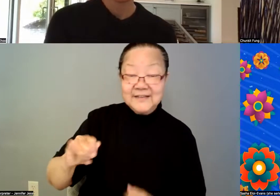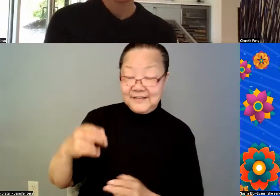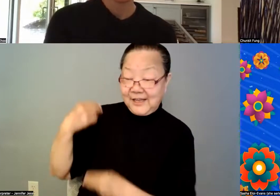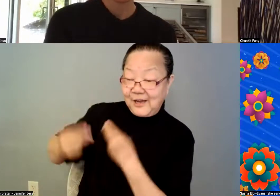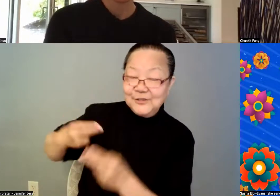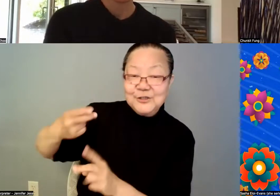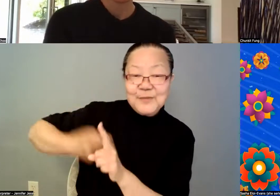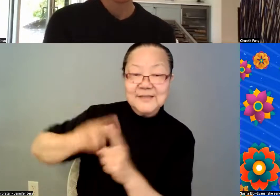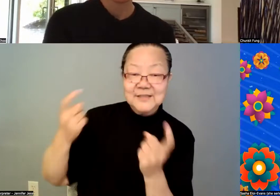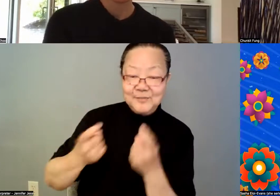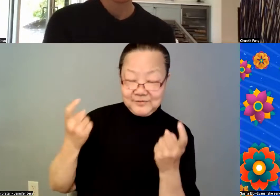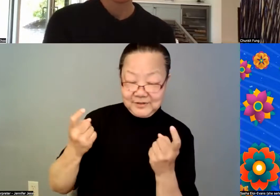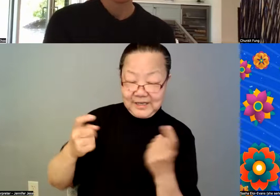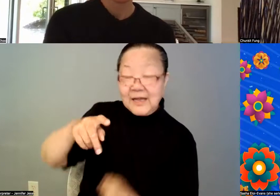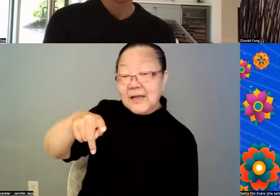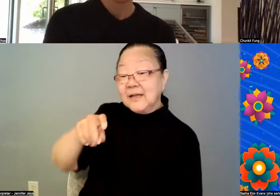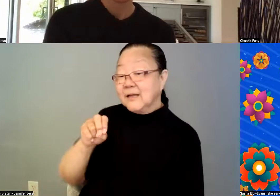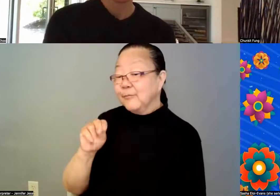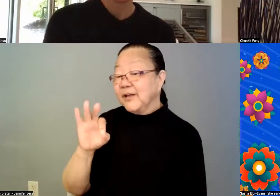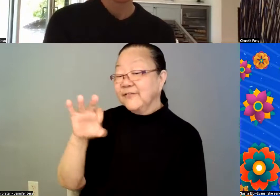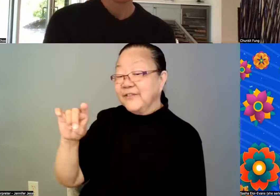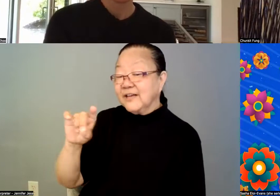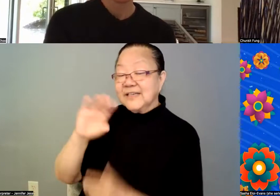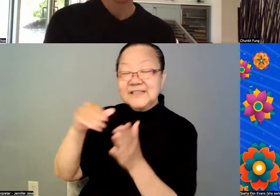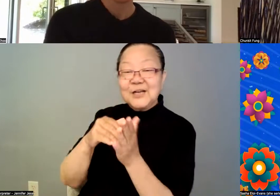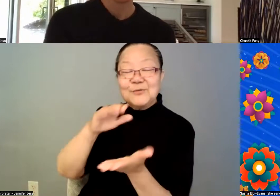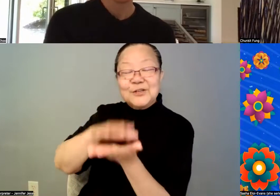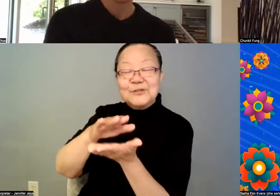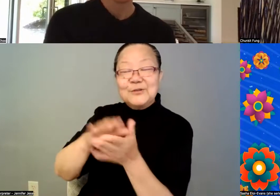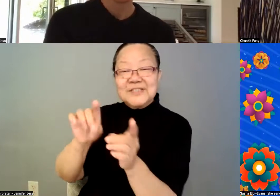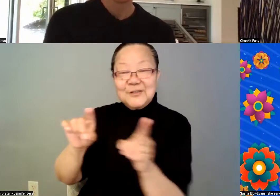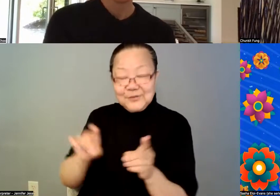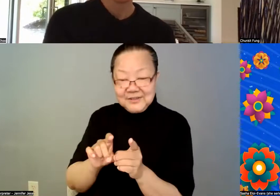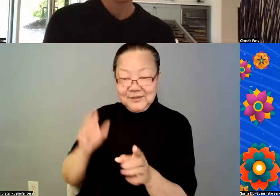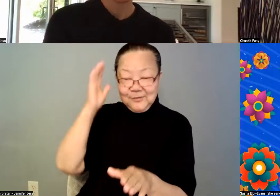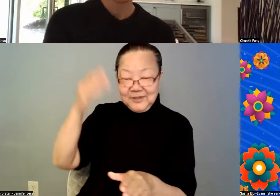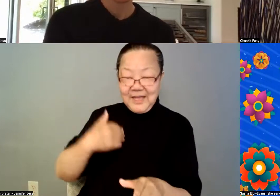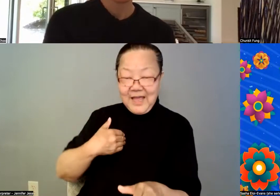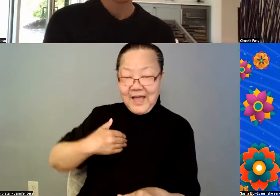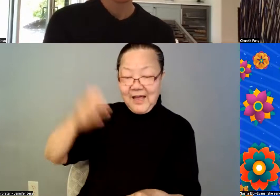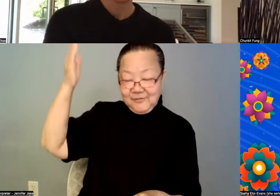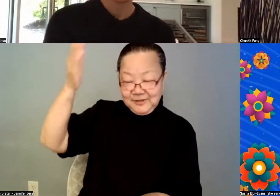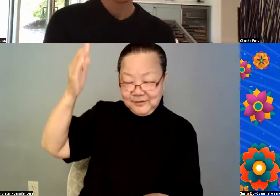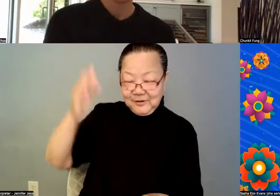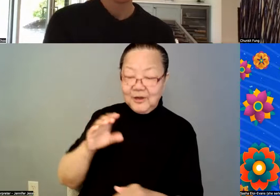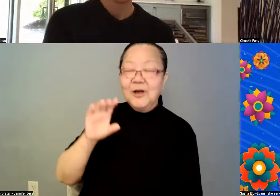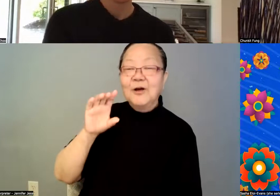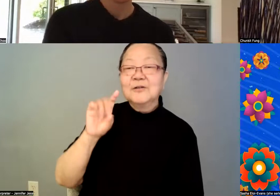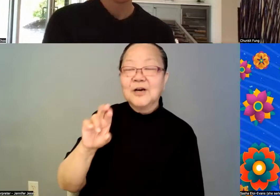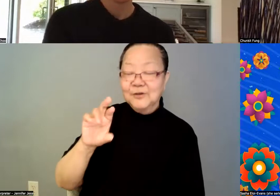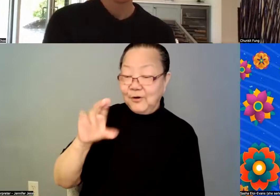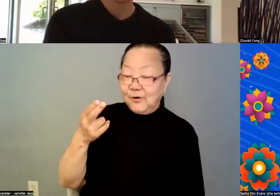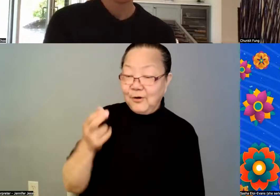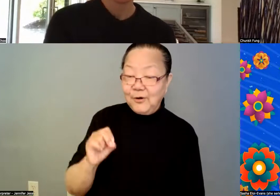celebration, the Penfield Central School District is hosting a presentation by Dr. Ho Chang Ben Lee on growing